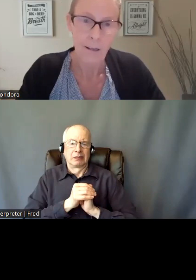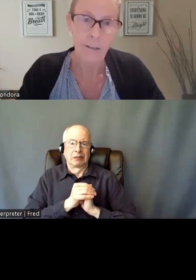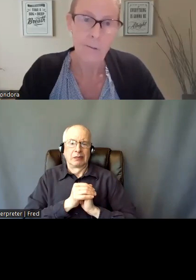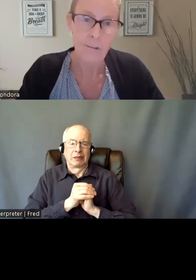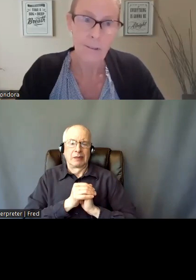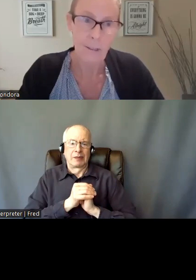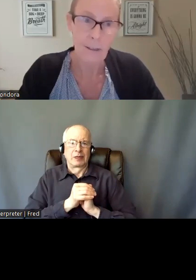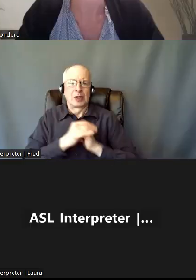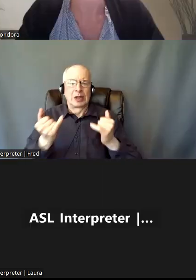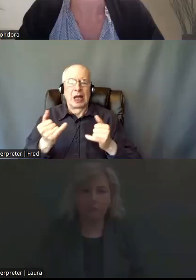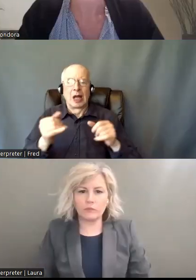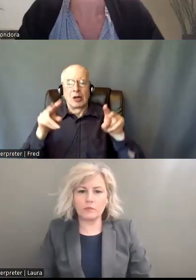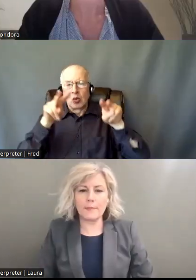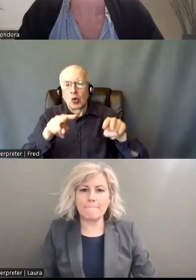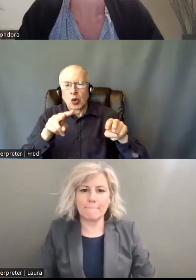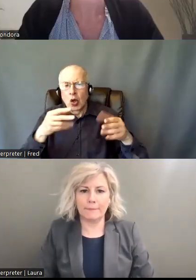a closer look